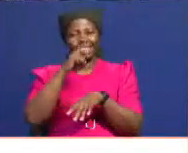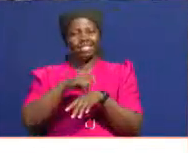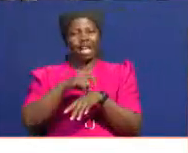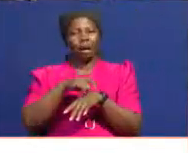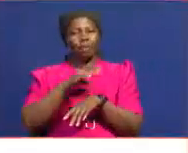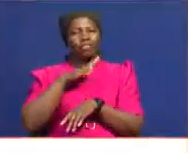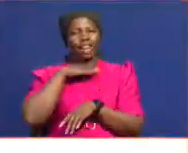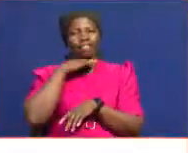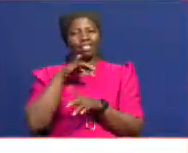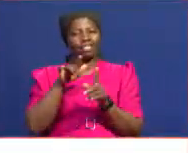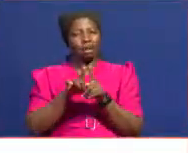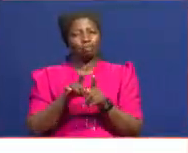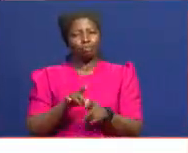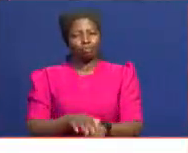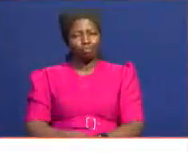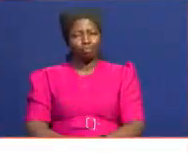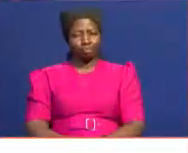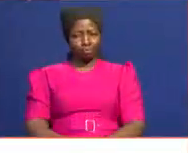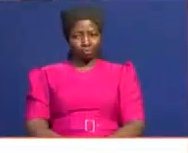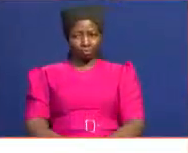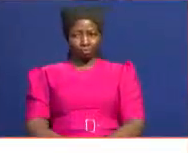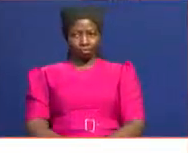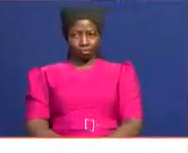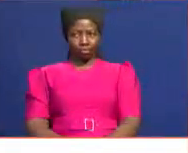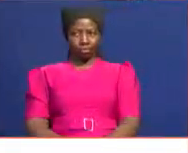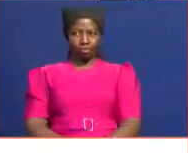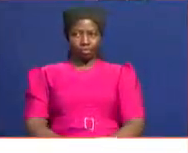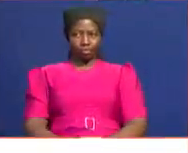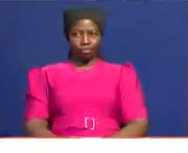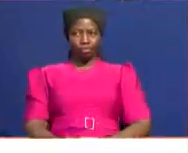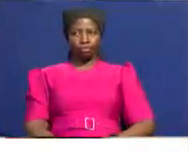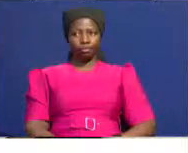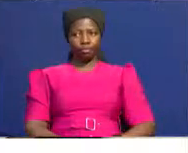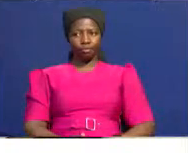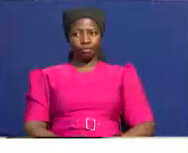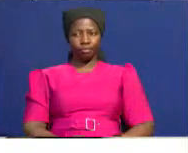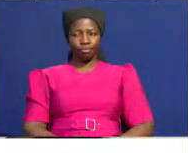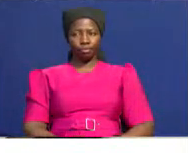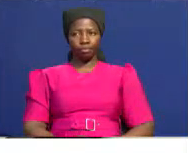Gishuke Washira, Prime Edition.